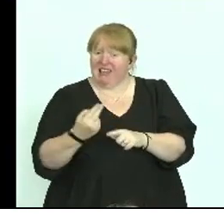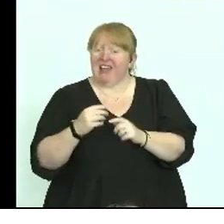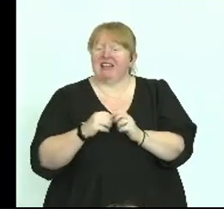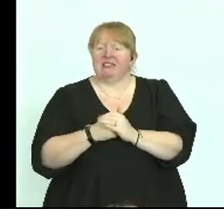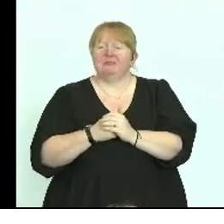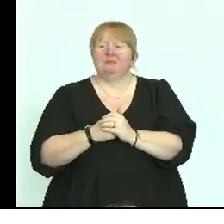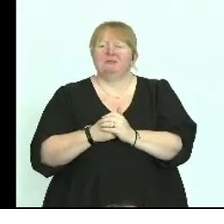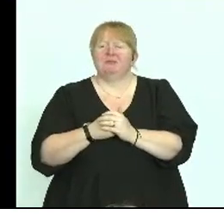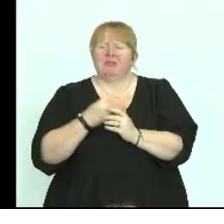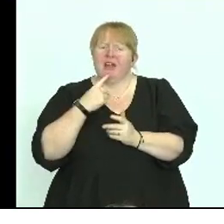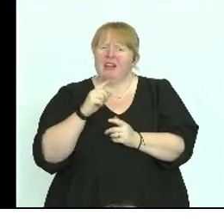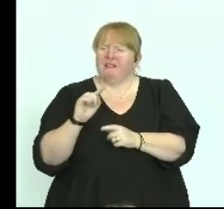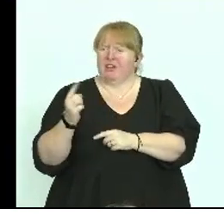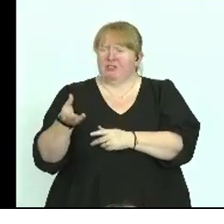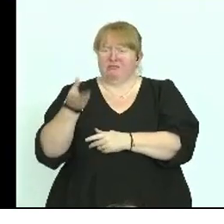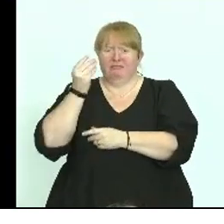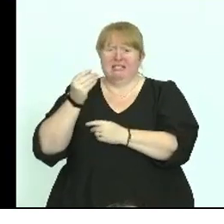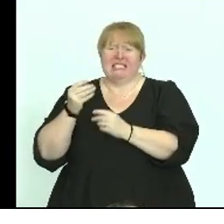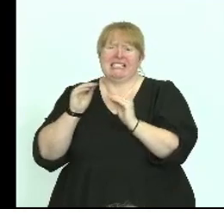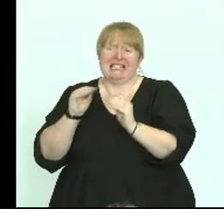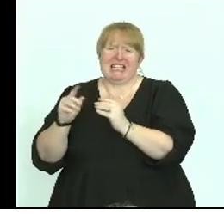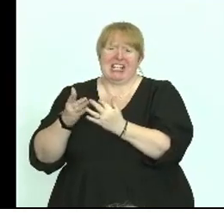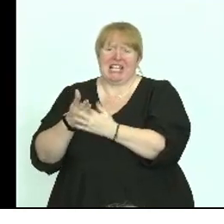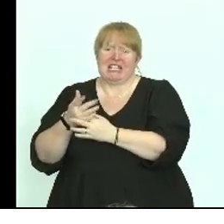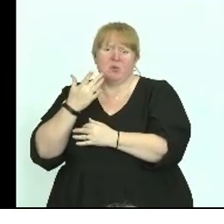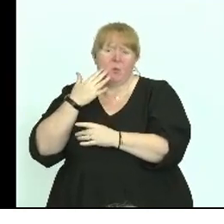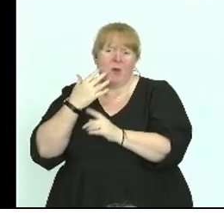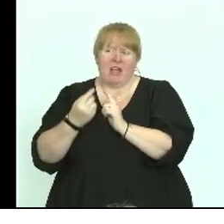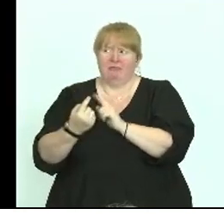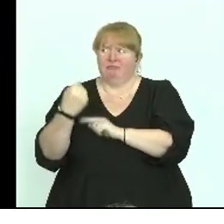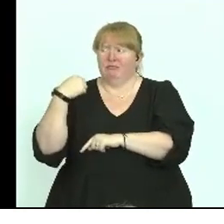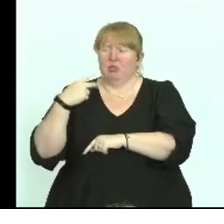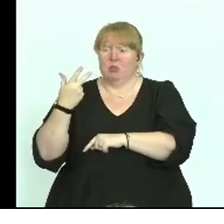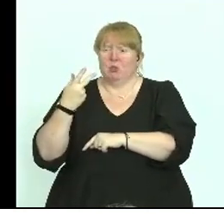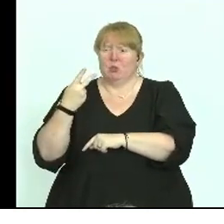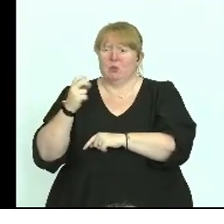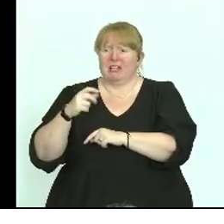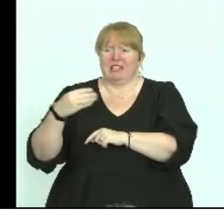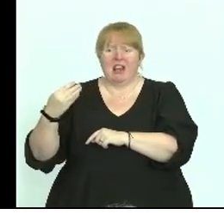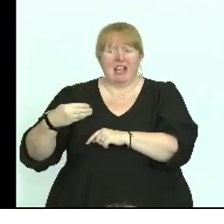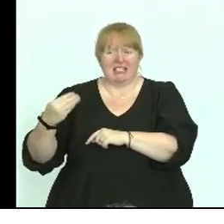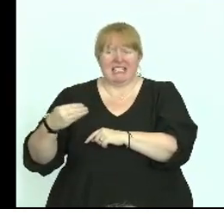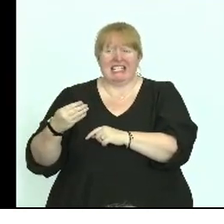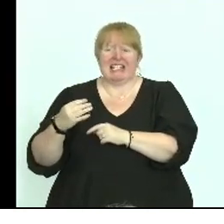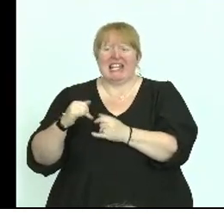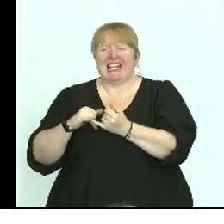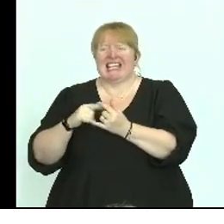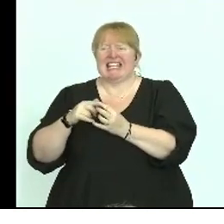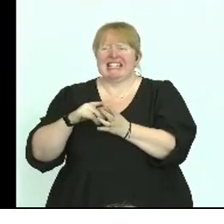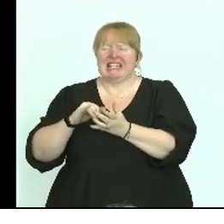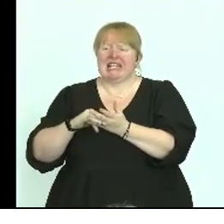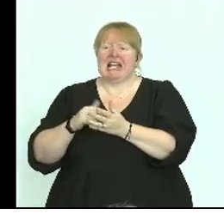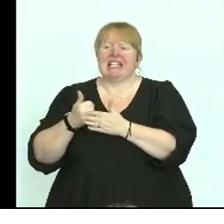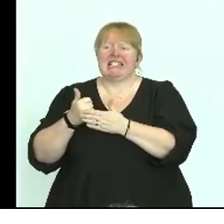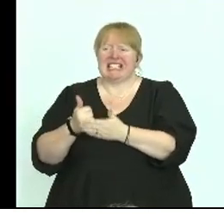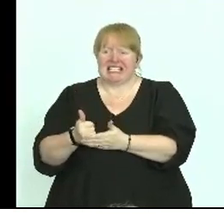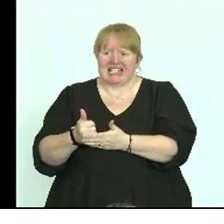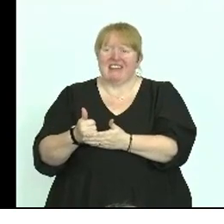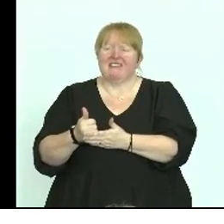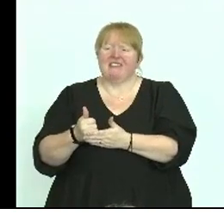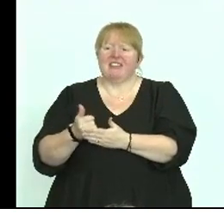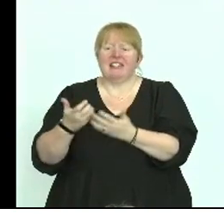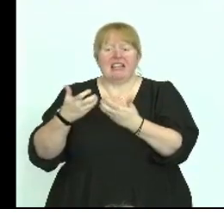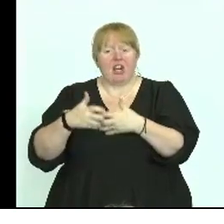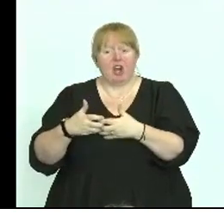And I first learned of Teach Access back in 2019 at CSUN, which is a assistive technology conference